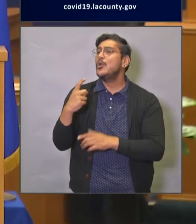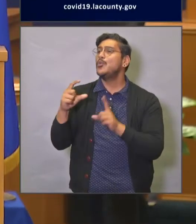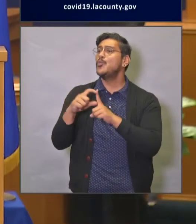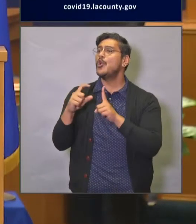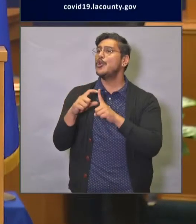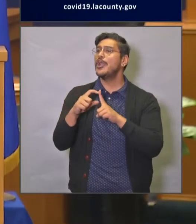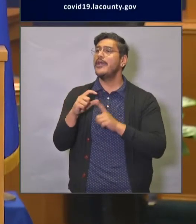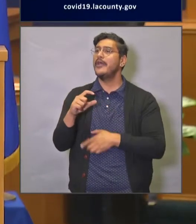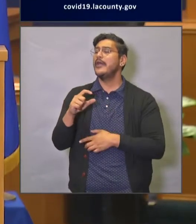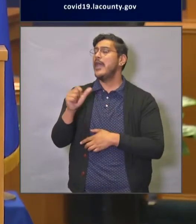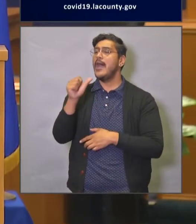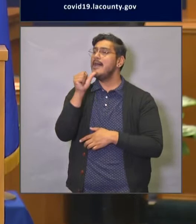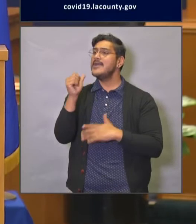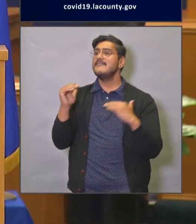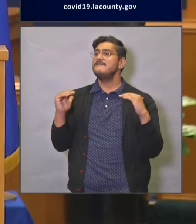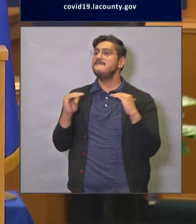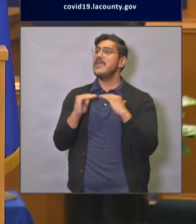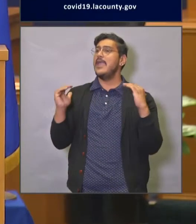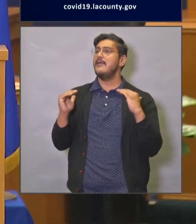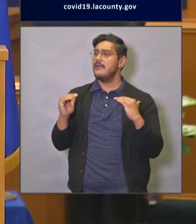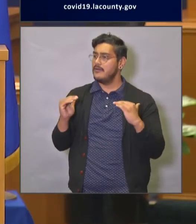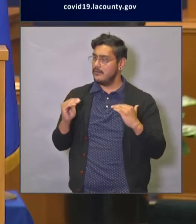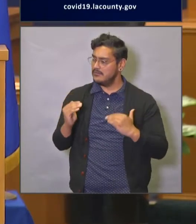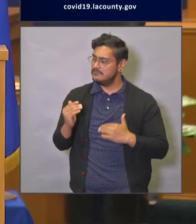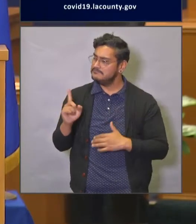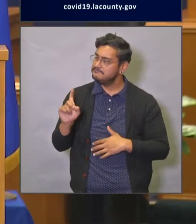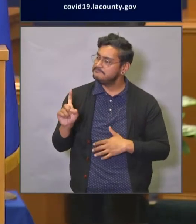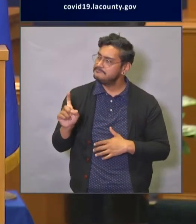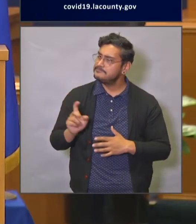to categorize this regulation.